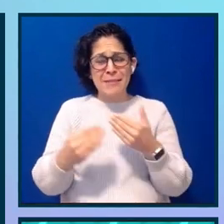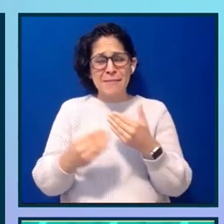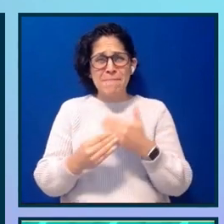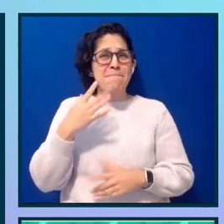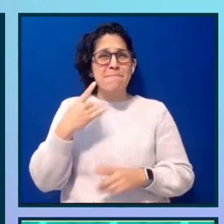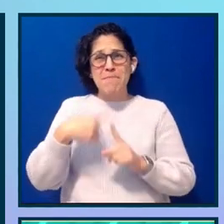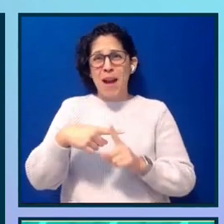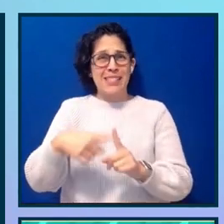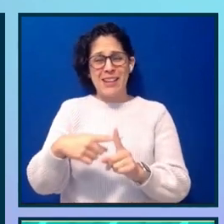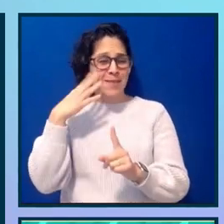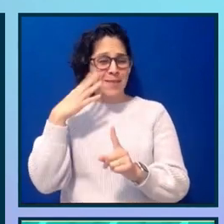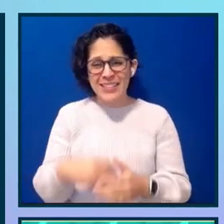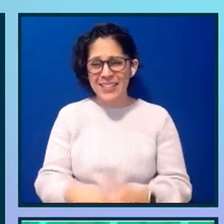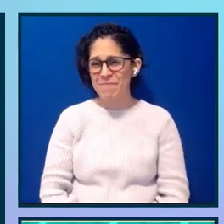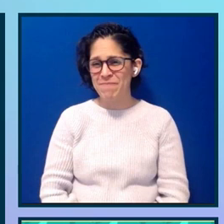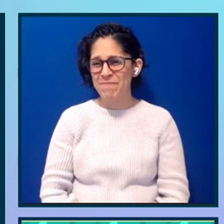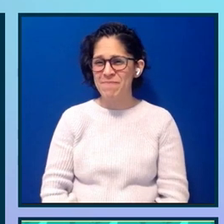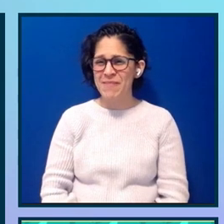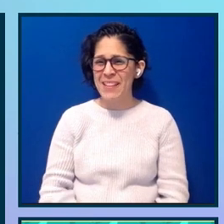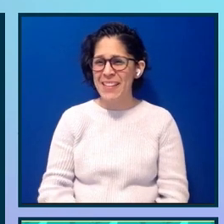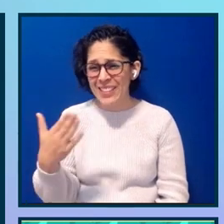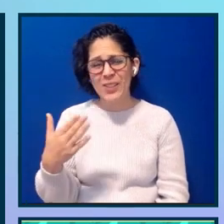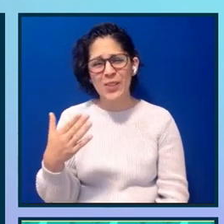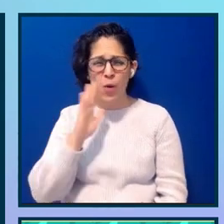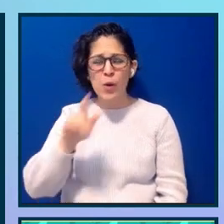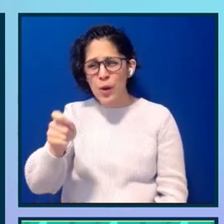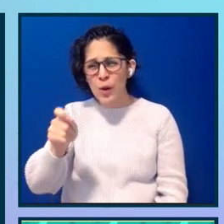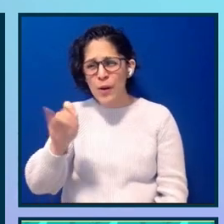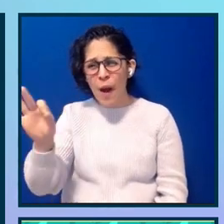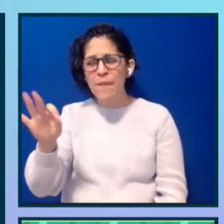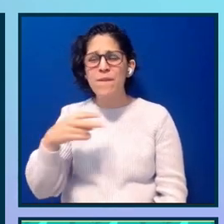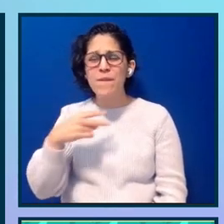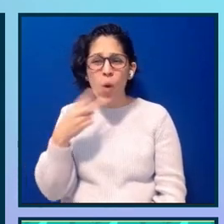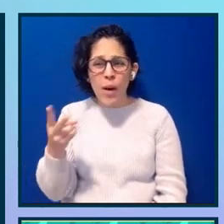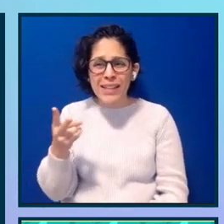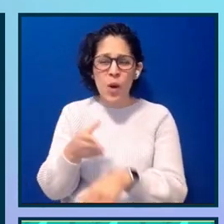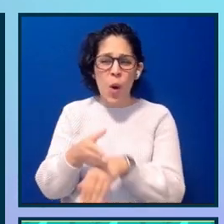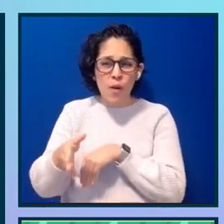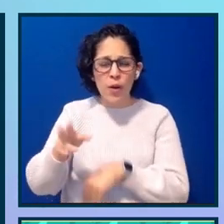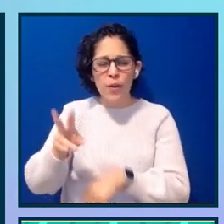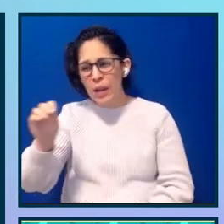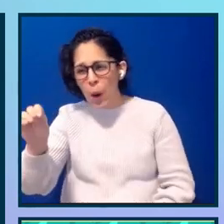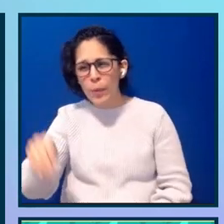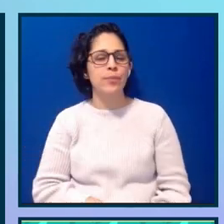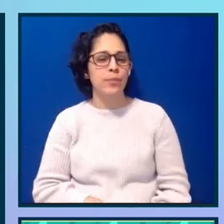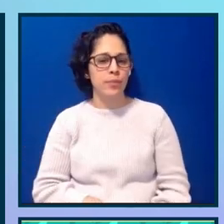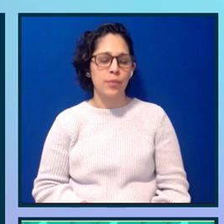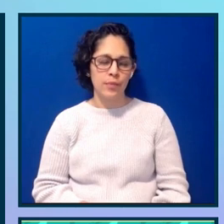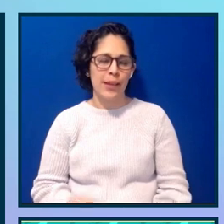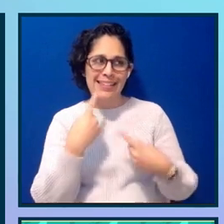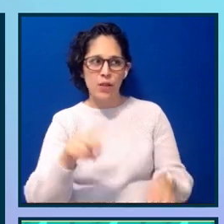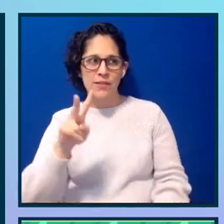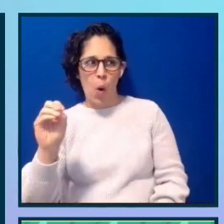Thank you. Let's turn off VoiceOver first. VoiceOver off. Okay, so maybe we